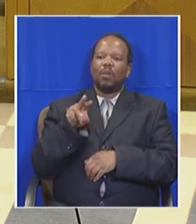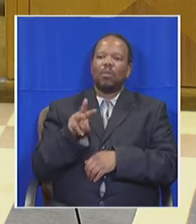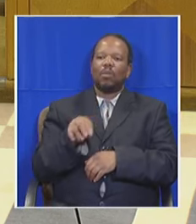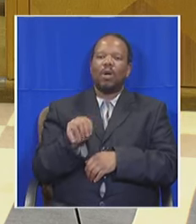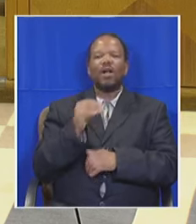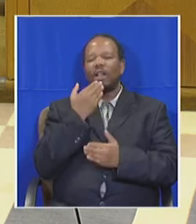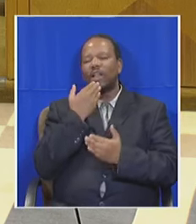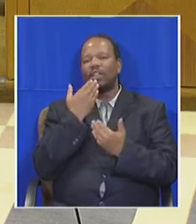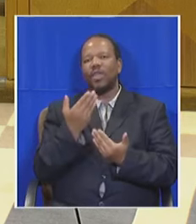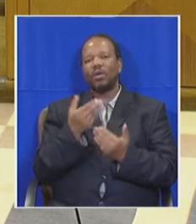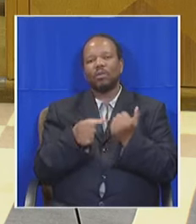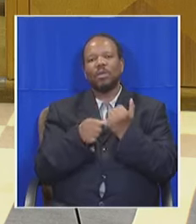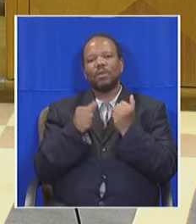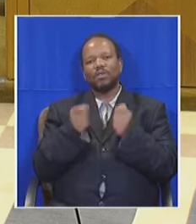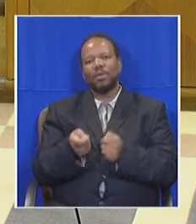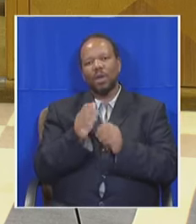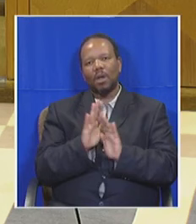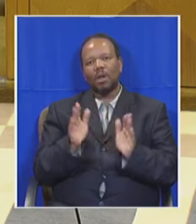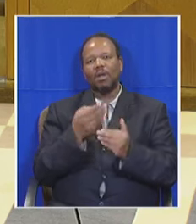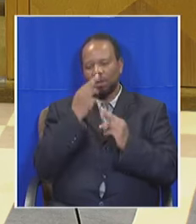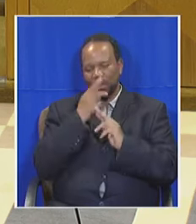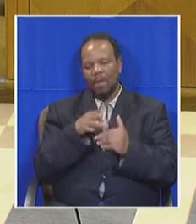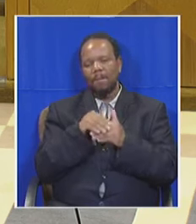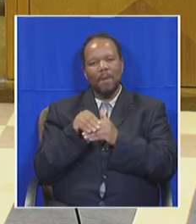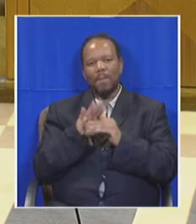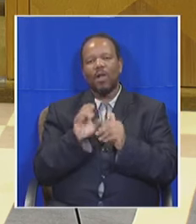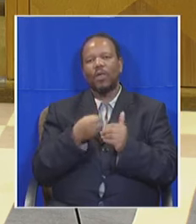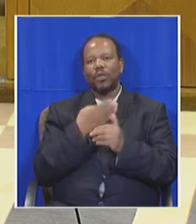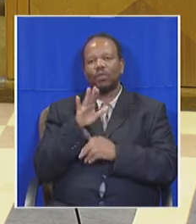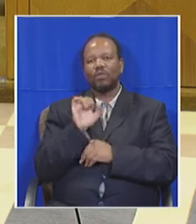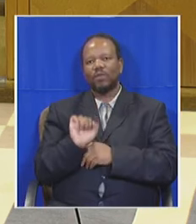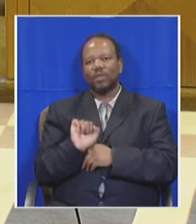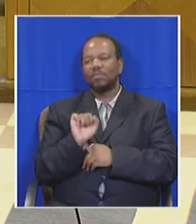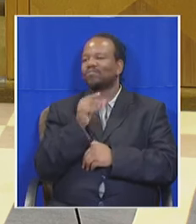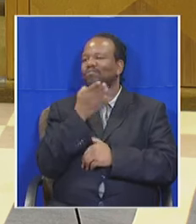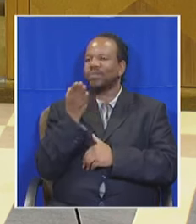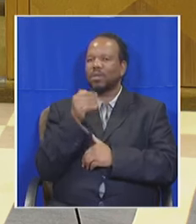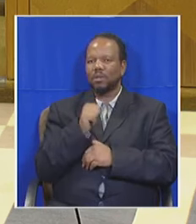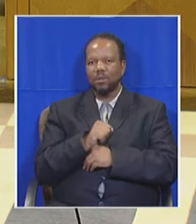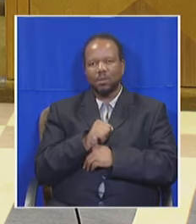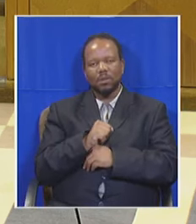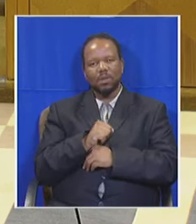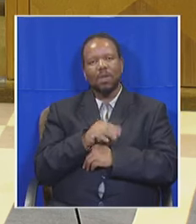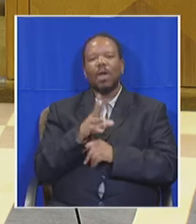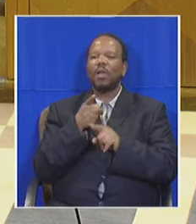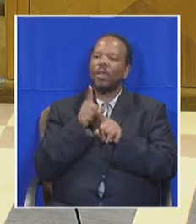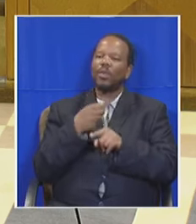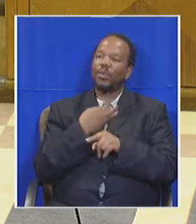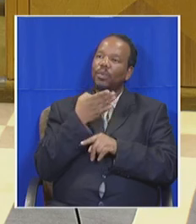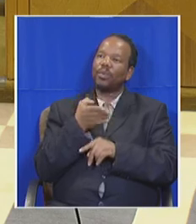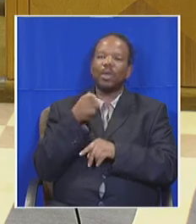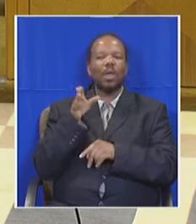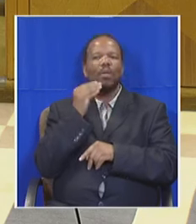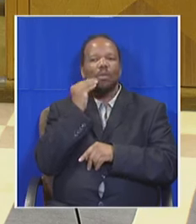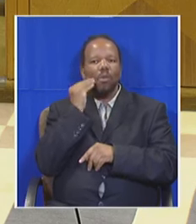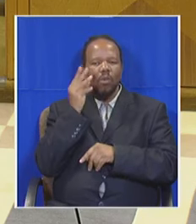Thank you very much, Honorable Deputy Speaker, Honorable Members, and to the youth of South Africa in the gallery and at home. Let us salute the youth